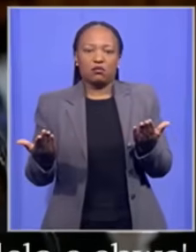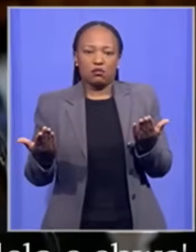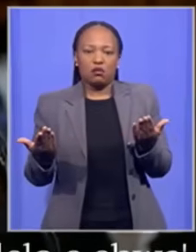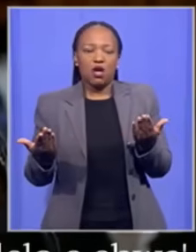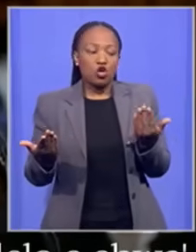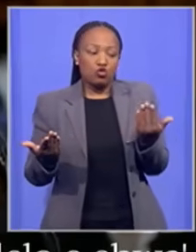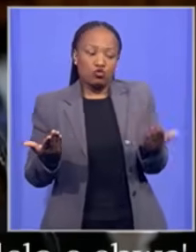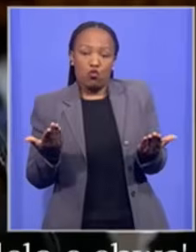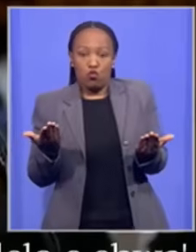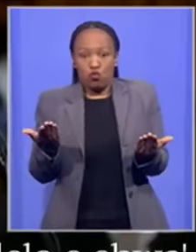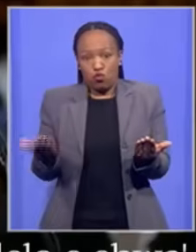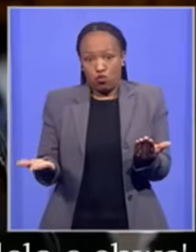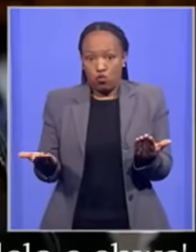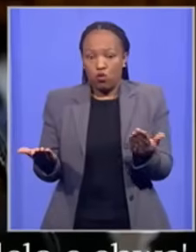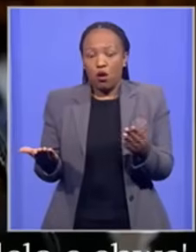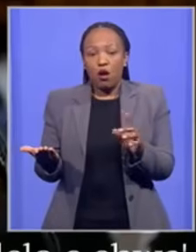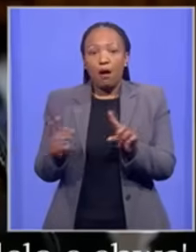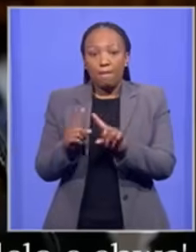then have